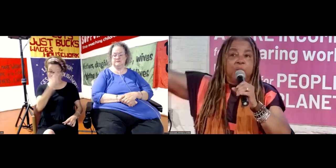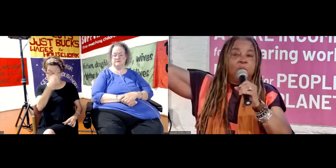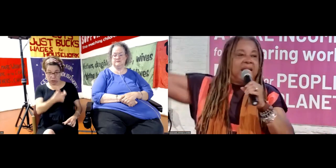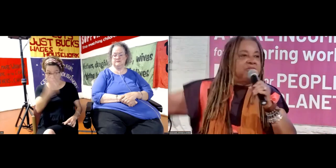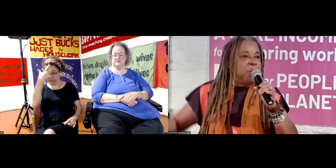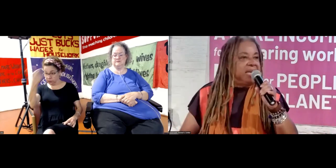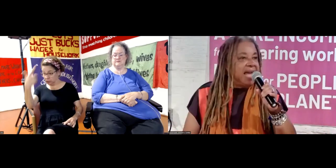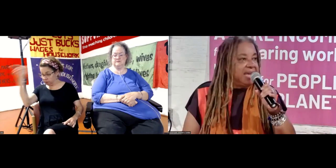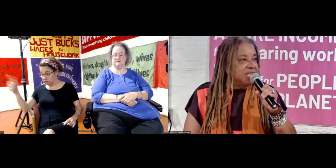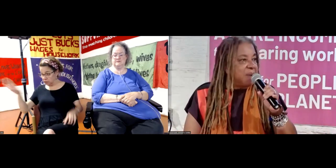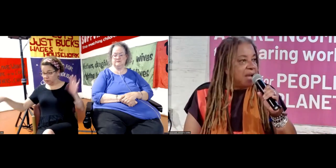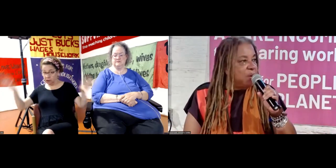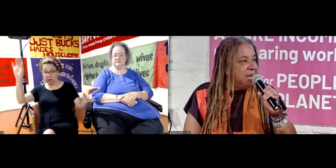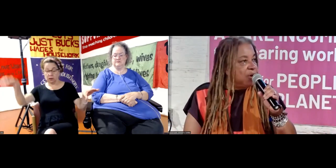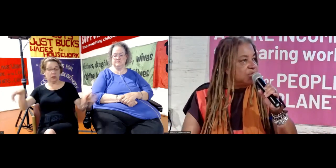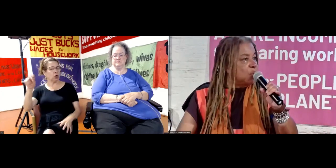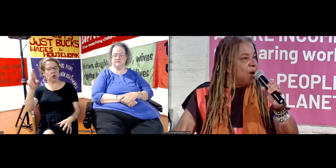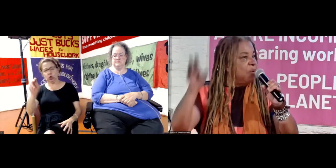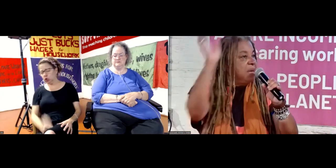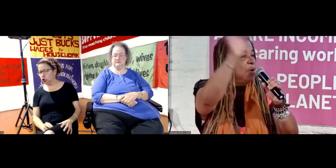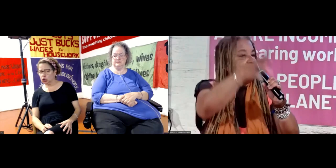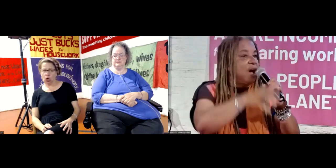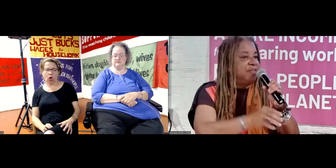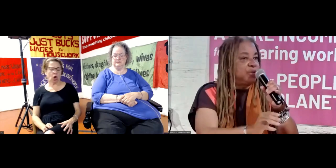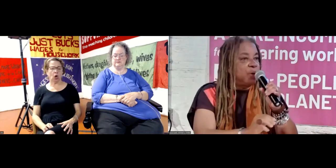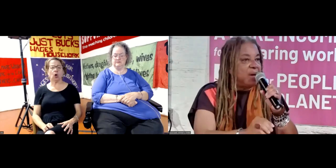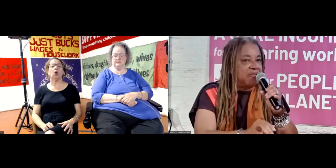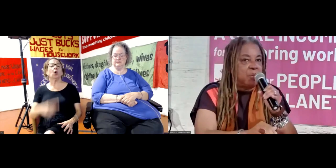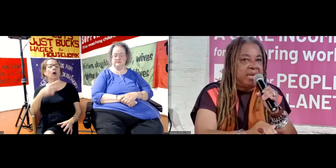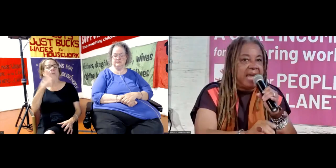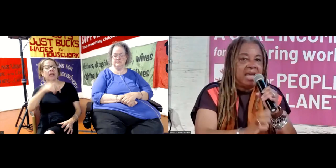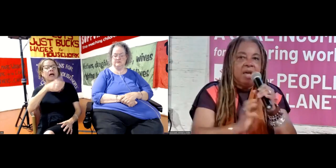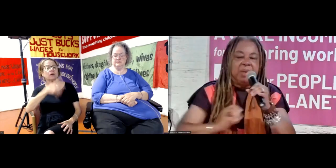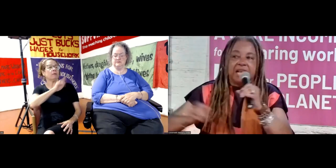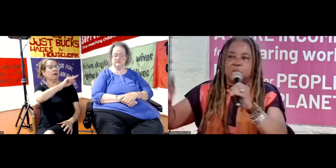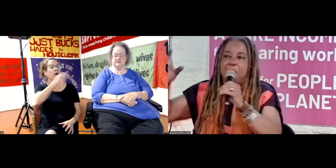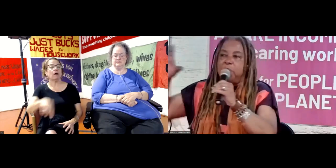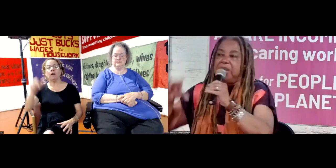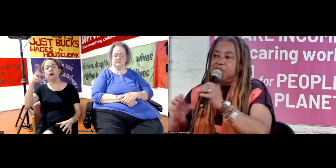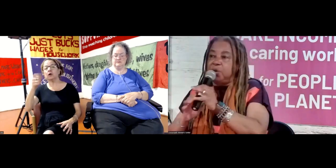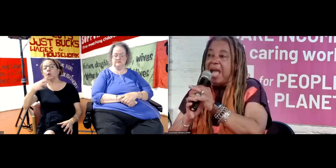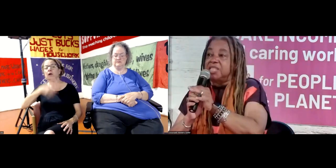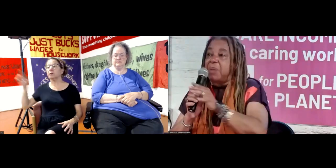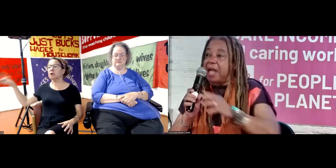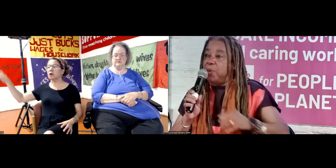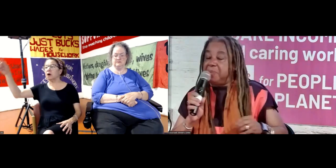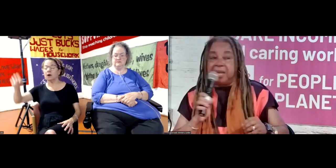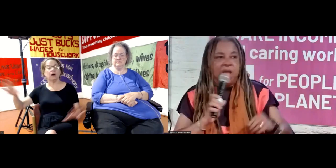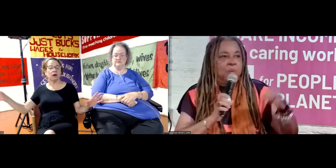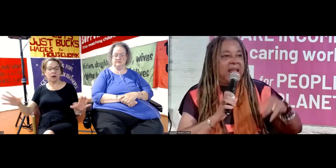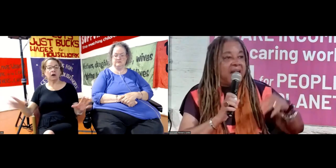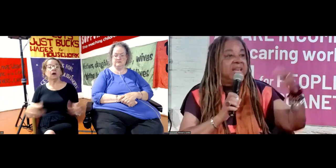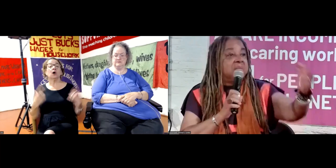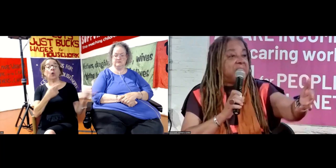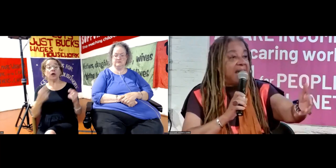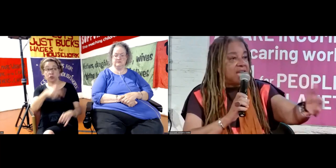and doing whatever we like as Black women or as queer women going off and doing whatever we like, because what we do as Black women